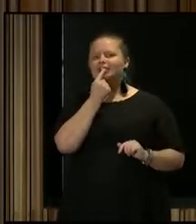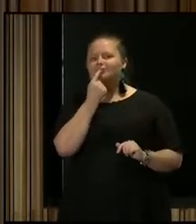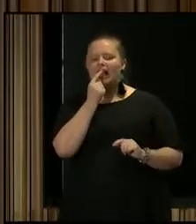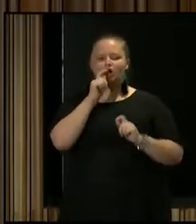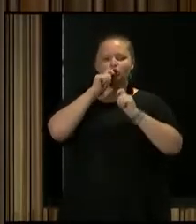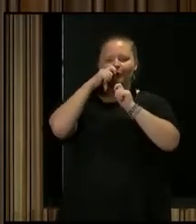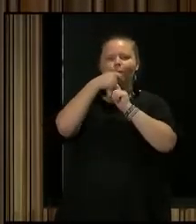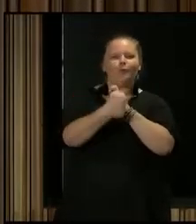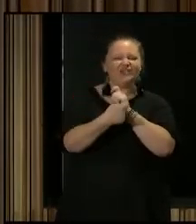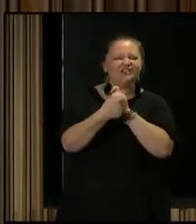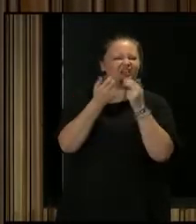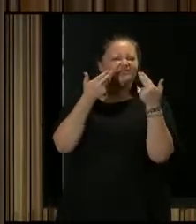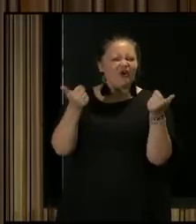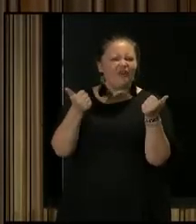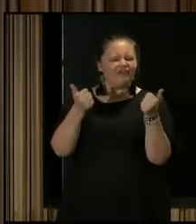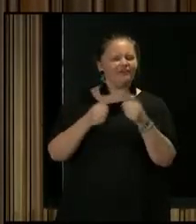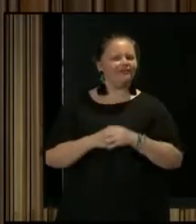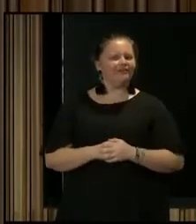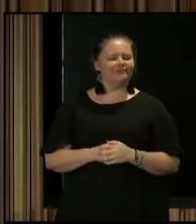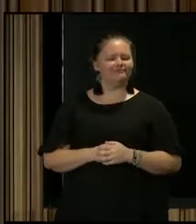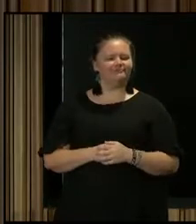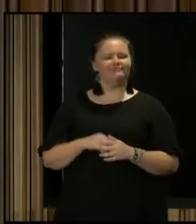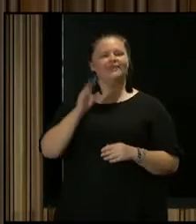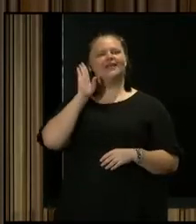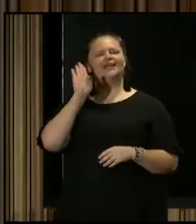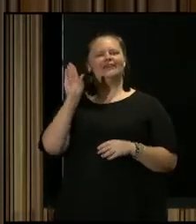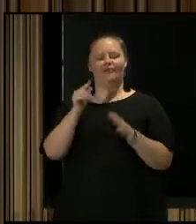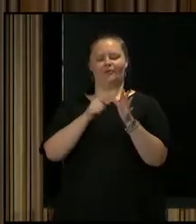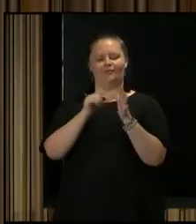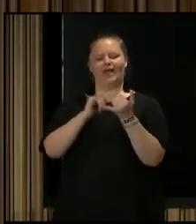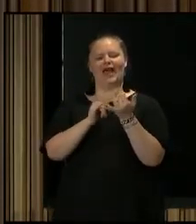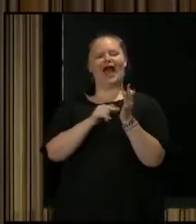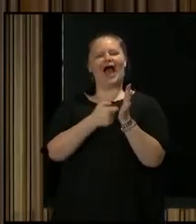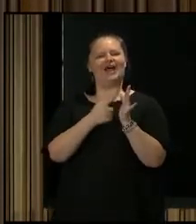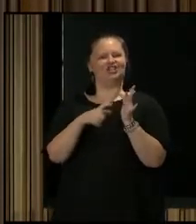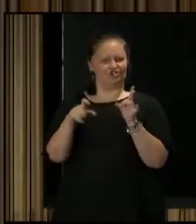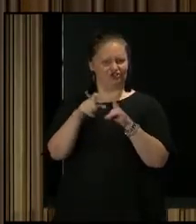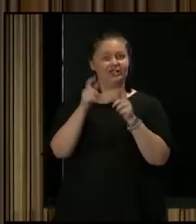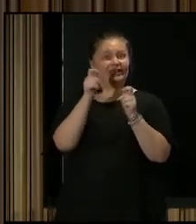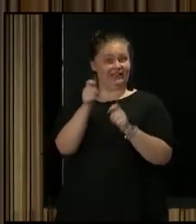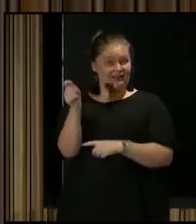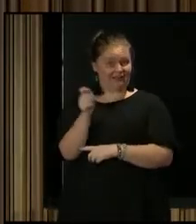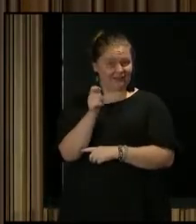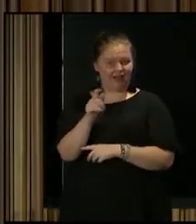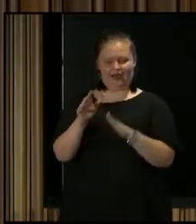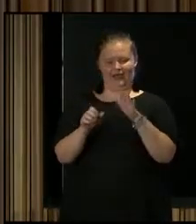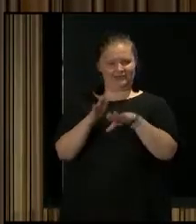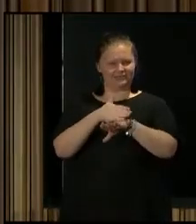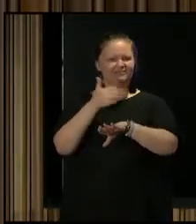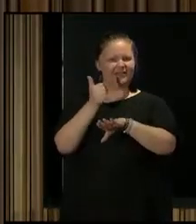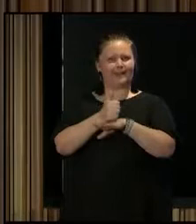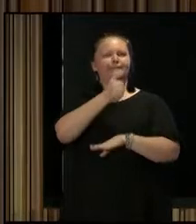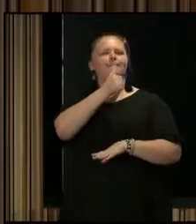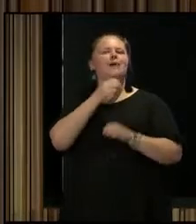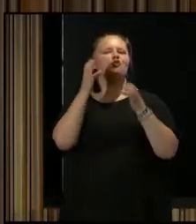obscurity. So tonight we're going to hear from Astrid Jorgensen, the conductor and founder of Pub Choir. This terrific